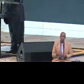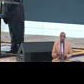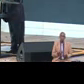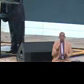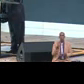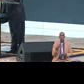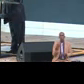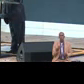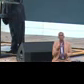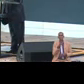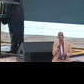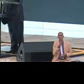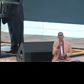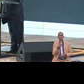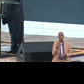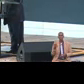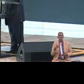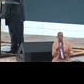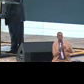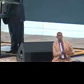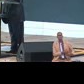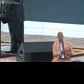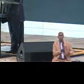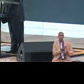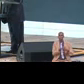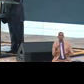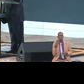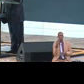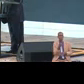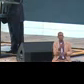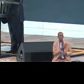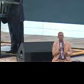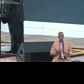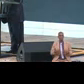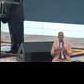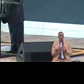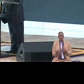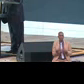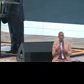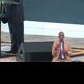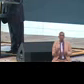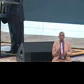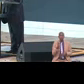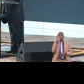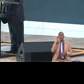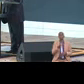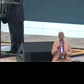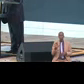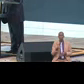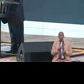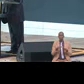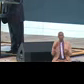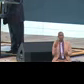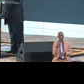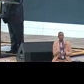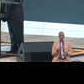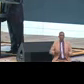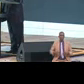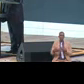the well. They do not see him after the cross, after